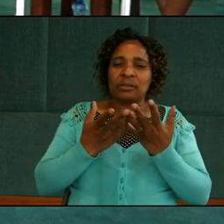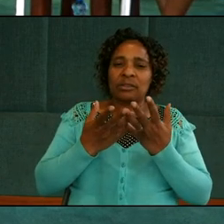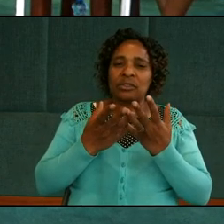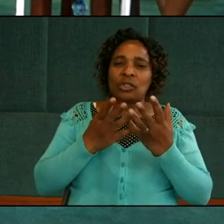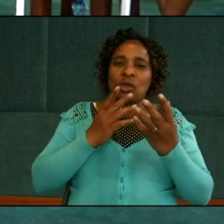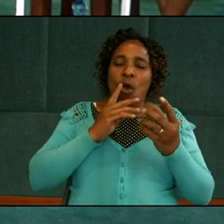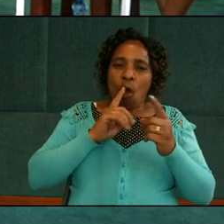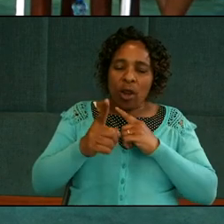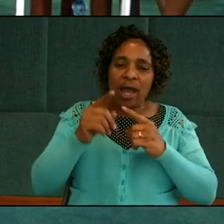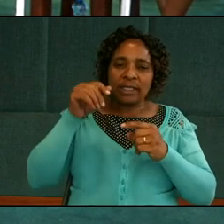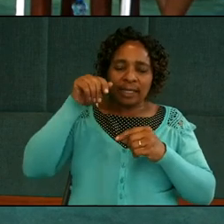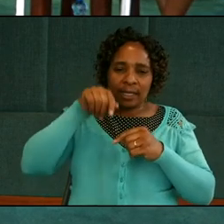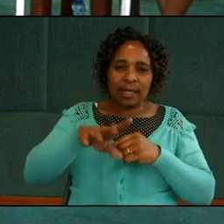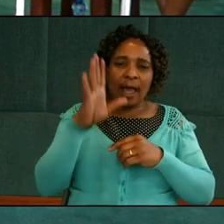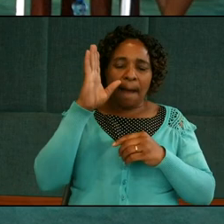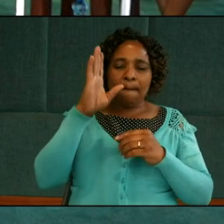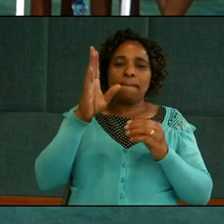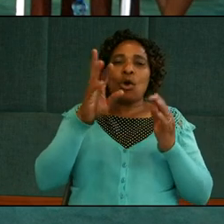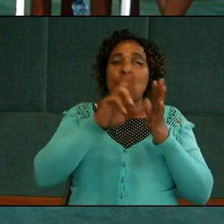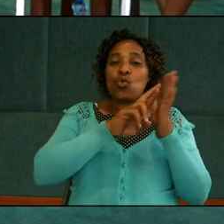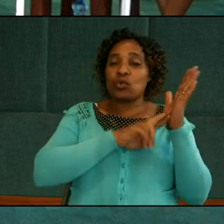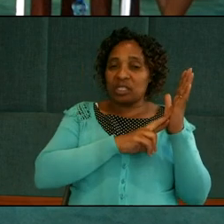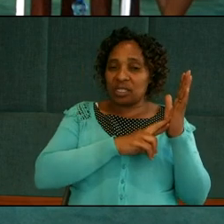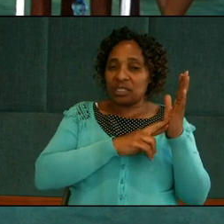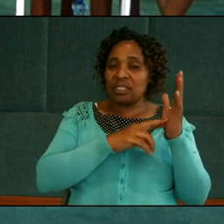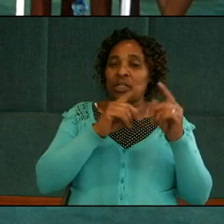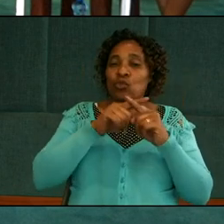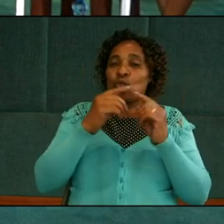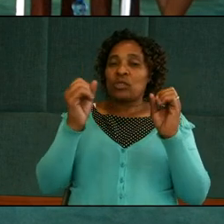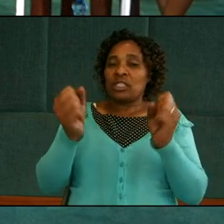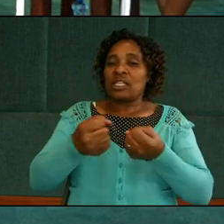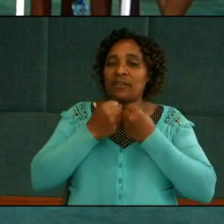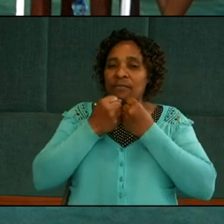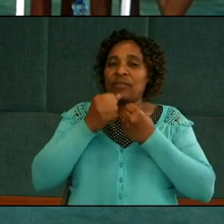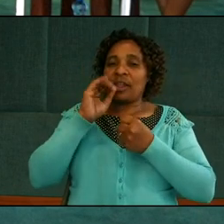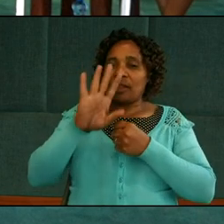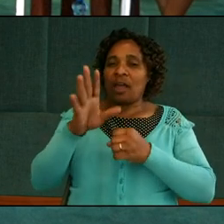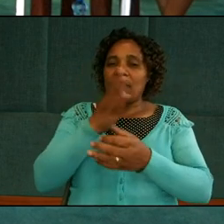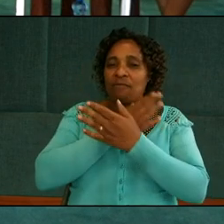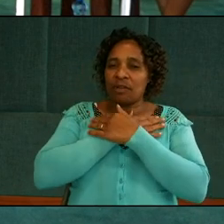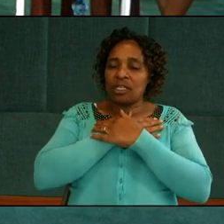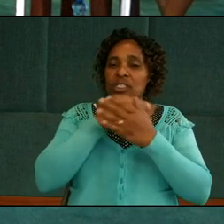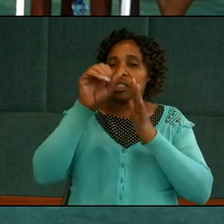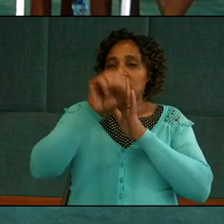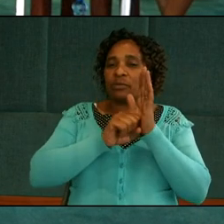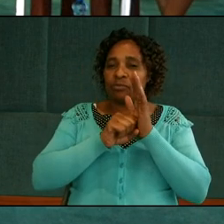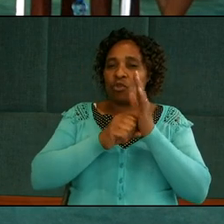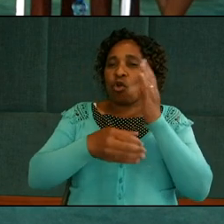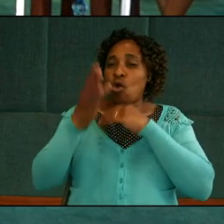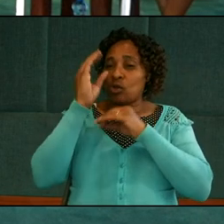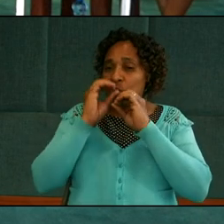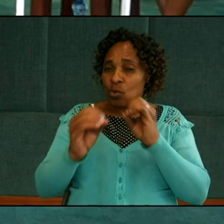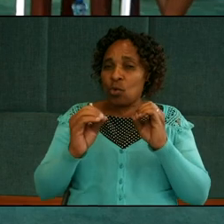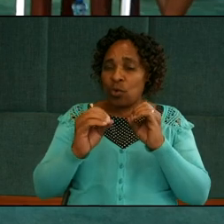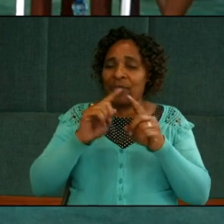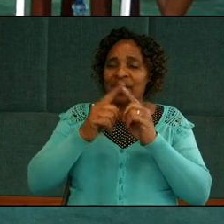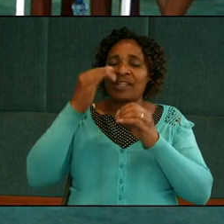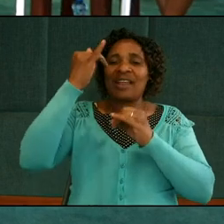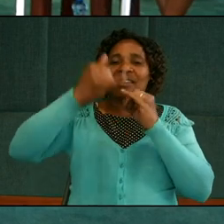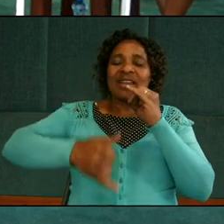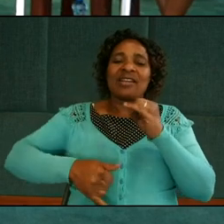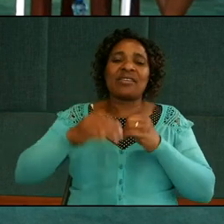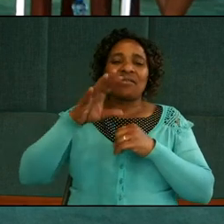its principles and custom in order to secure the friendship of the ungodly, but in the end it will be